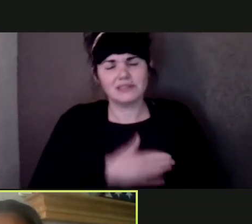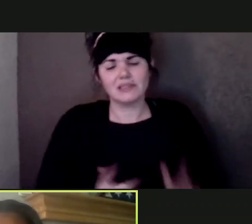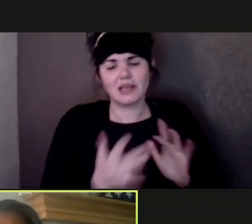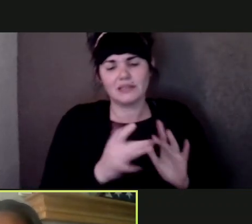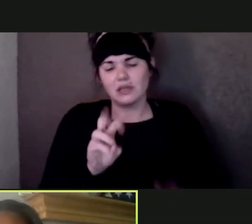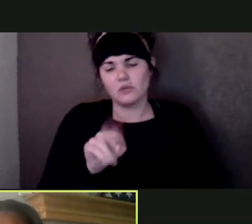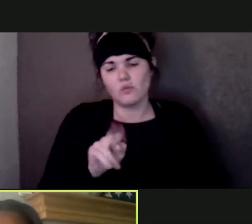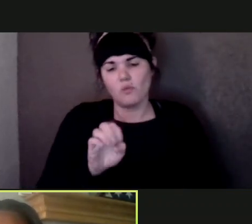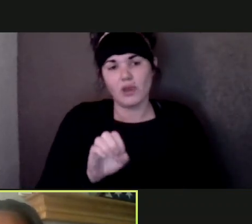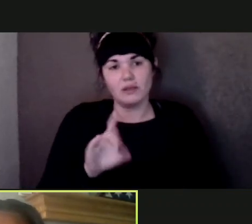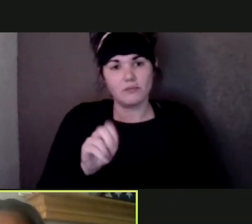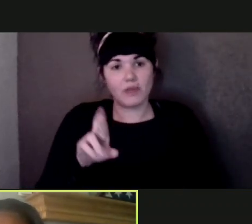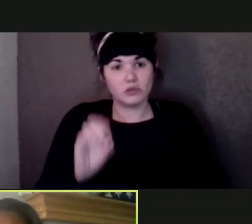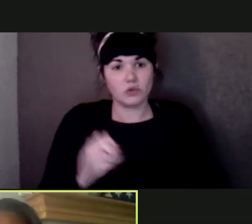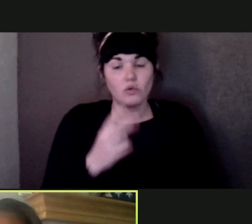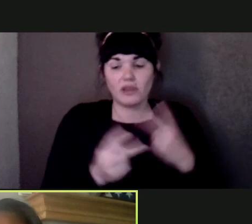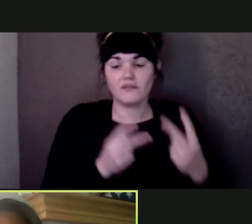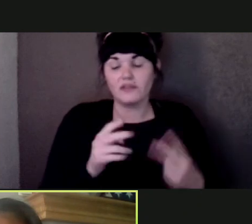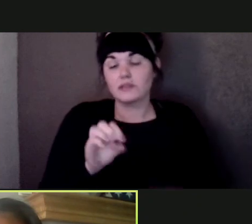our website at WayneMetro.org.